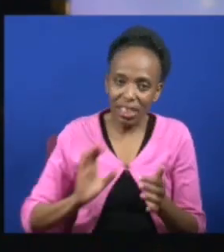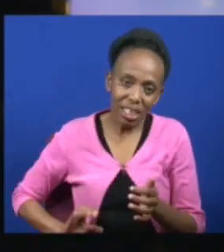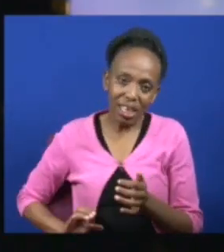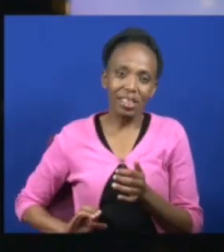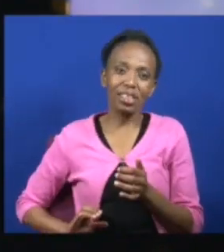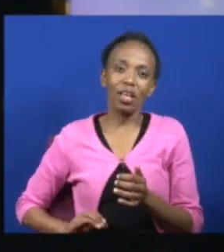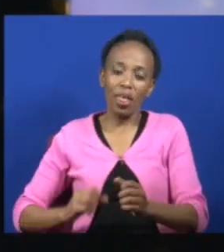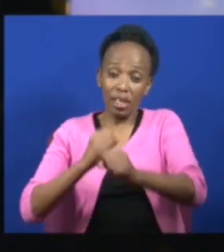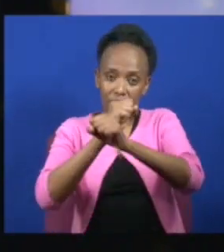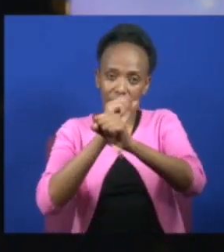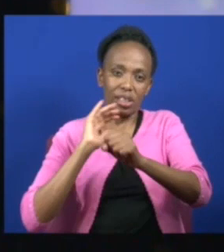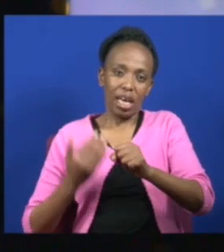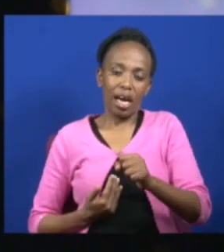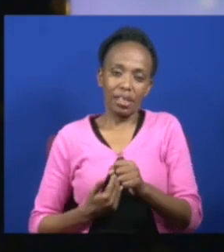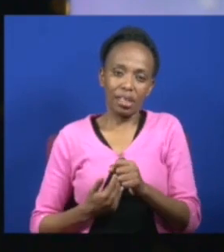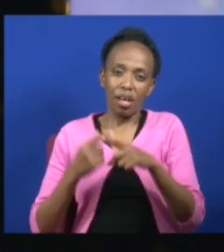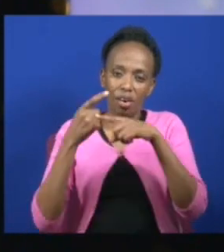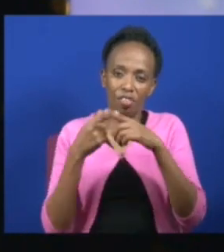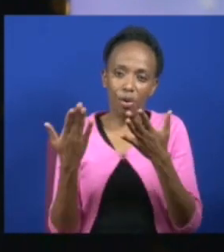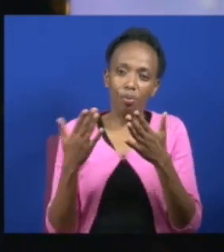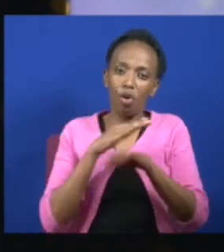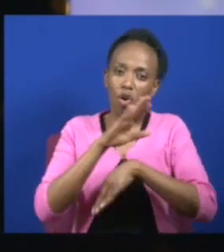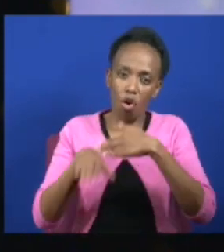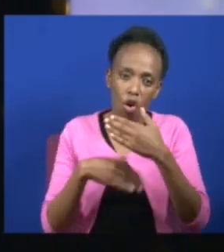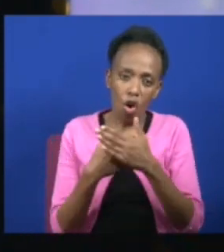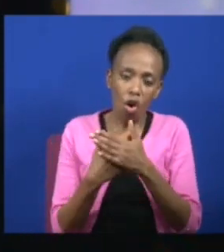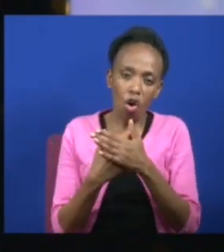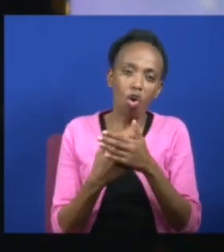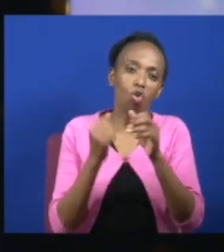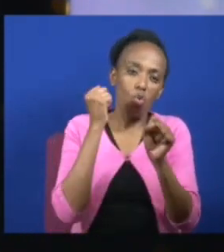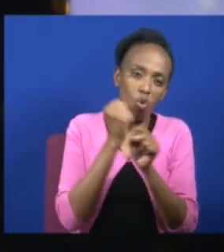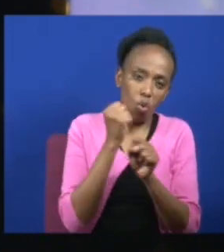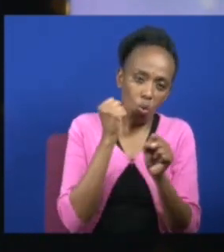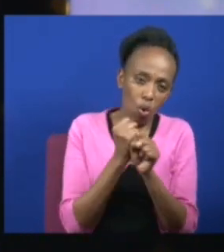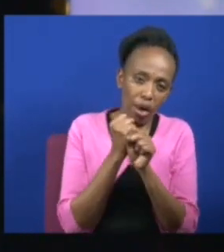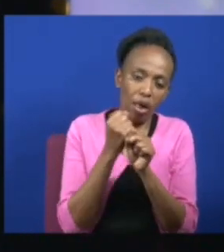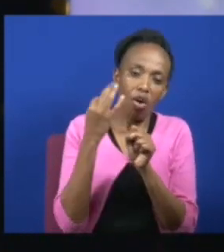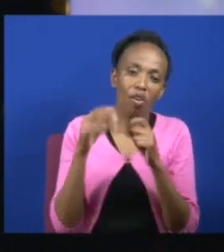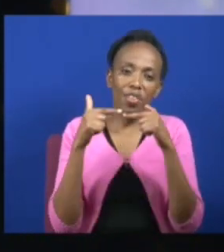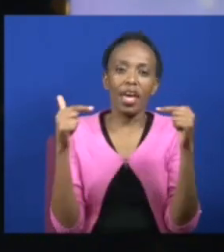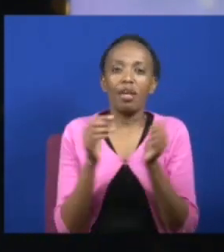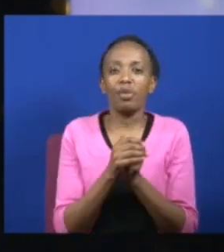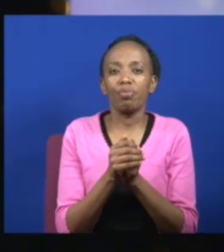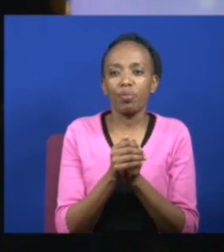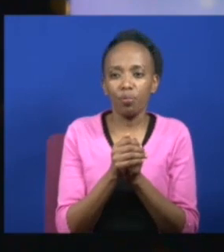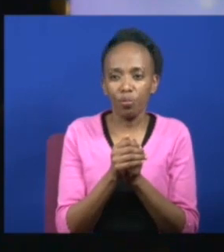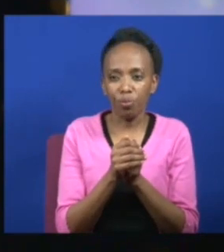Christ shields us from every scheme and devising of the